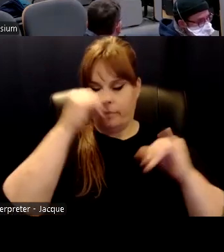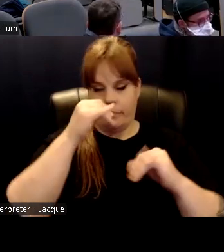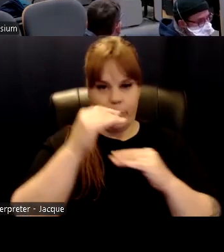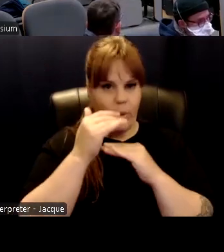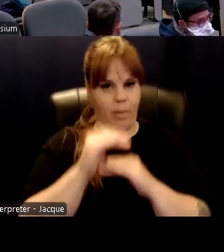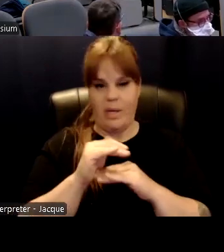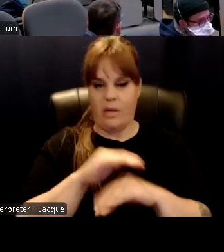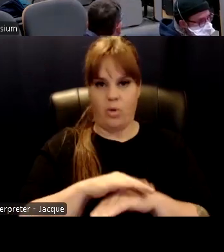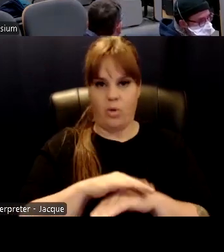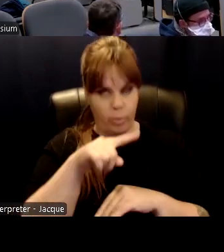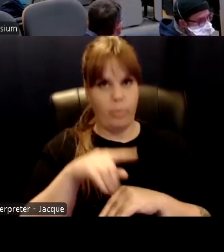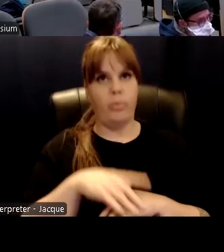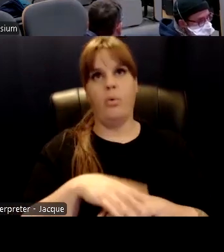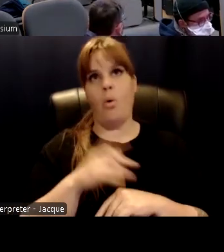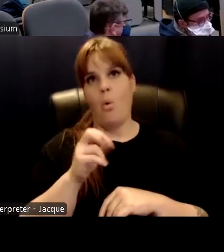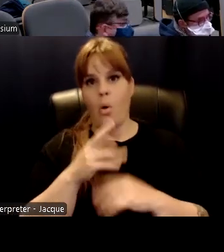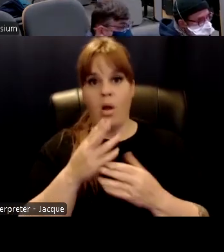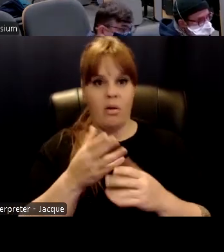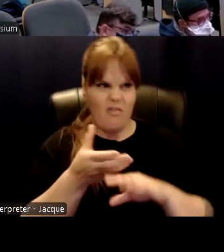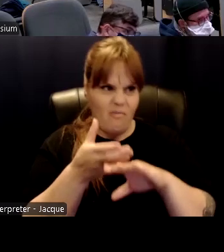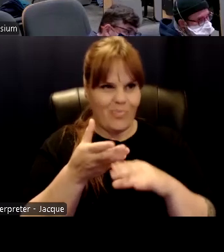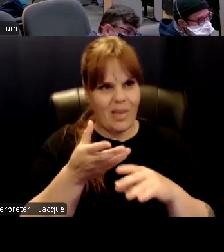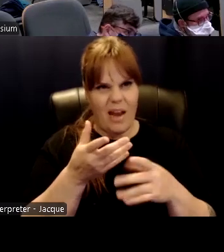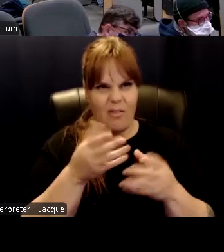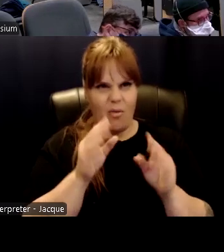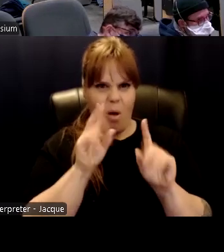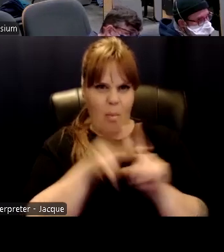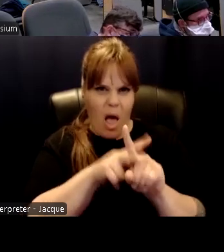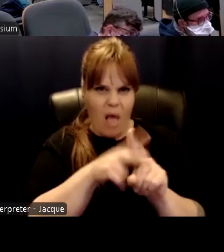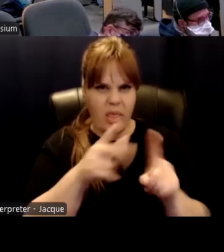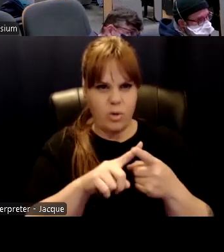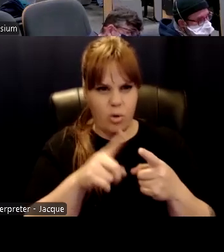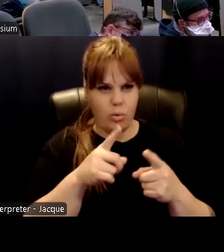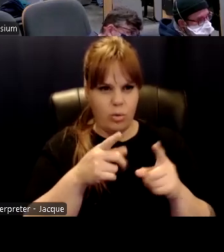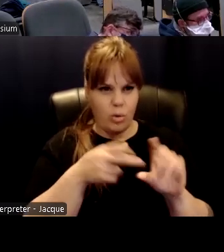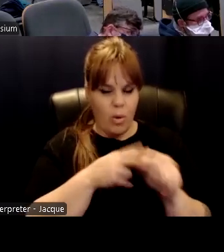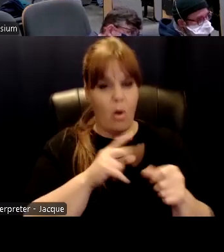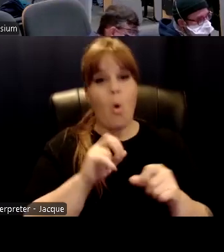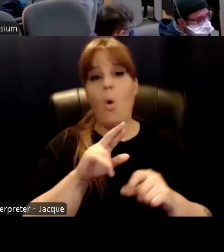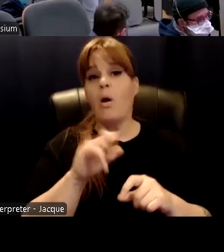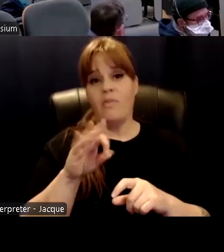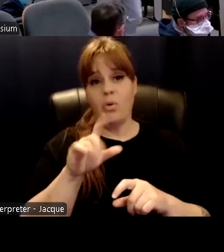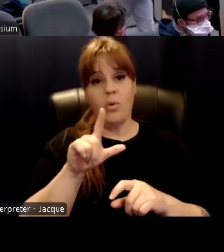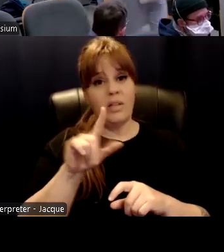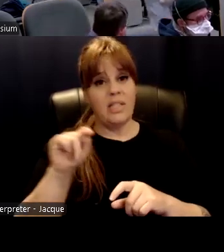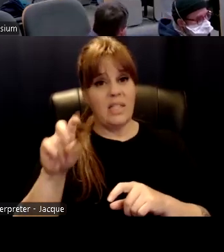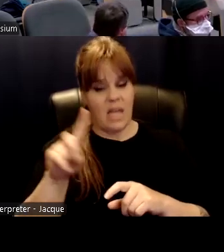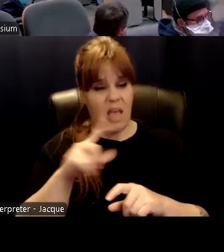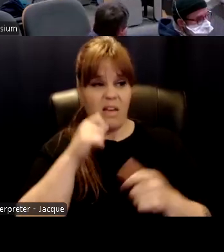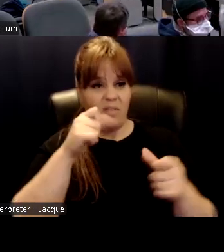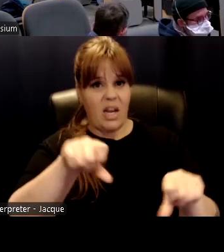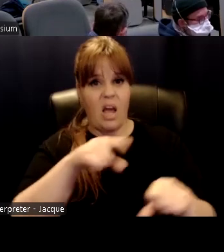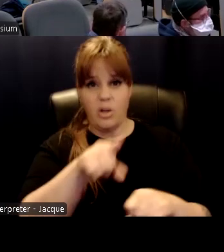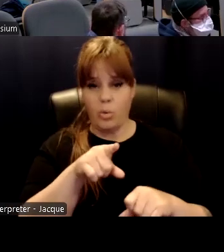restrictions on you or things that will make you quit. And then when you've quit or when you've been forced to go to LTD and they've denied you, you're kind of left